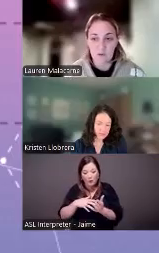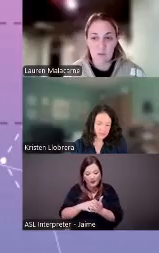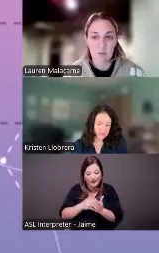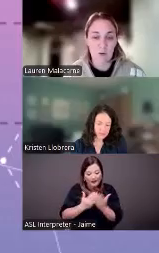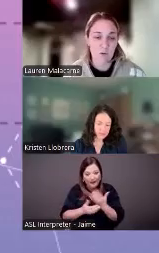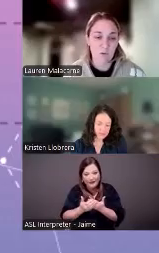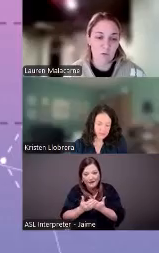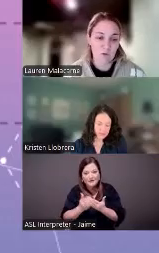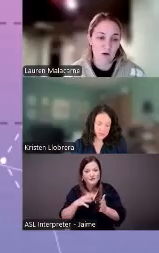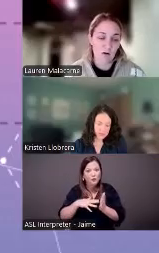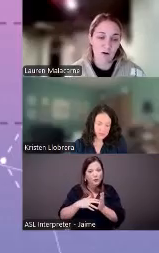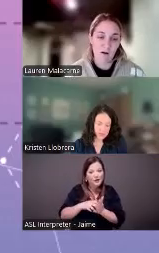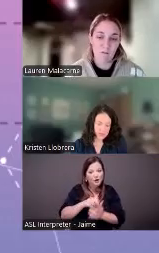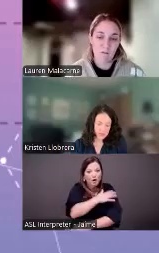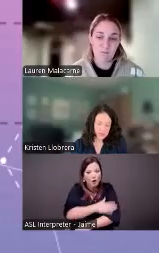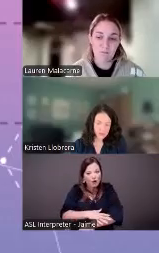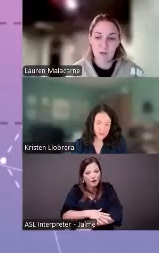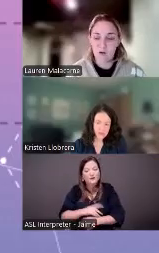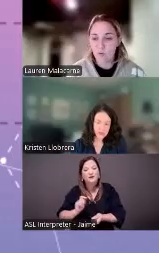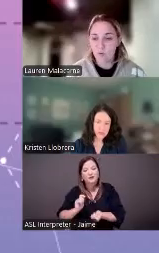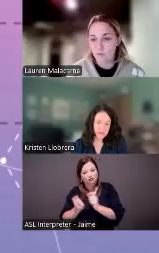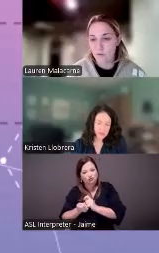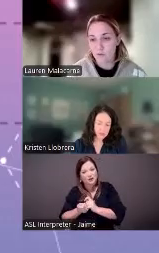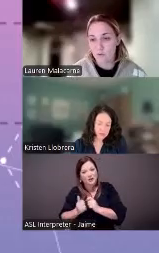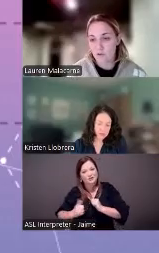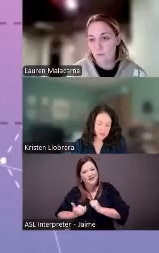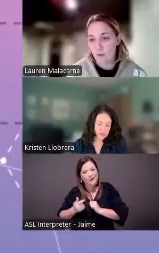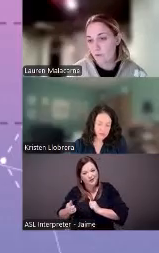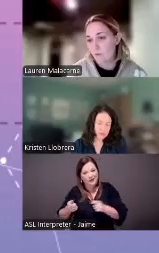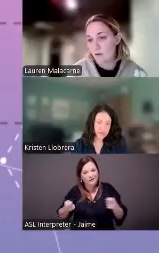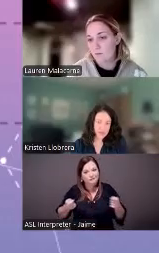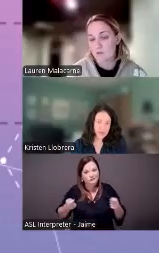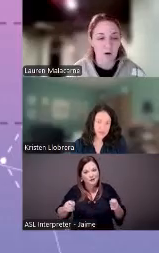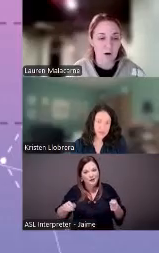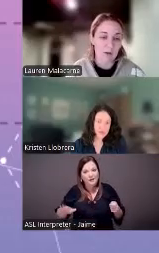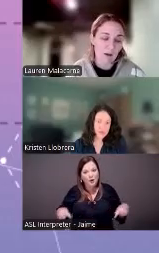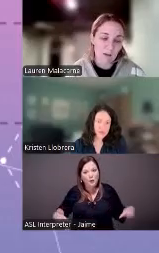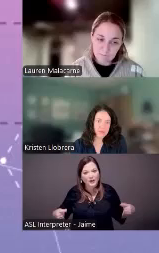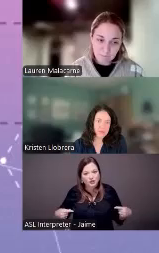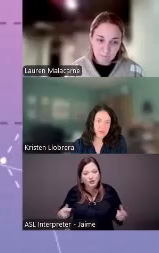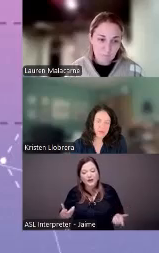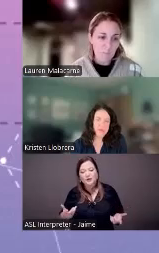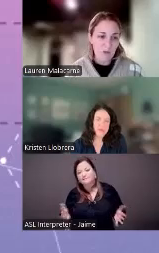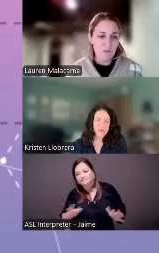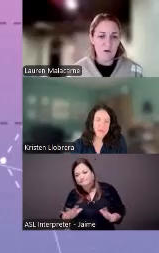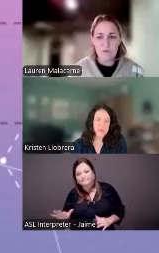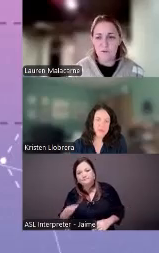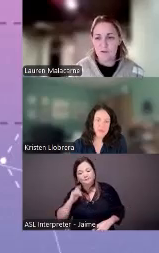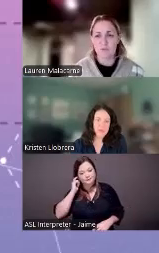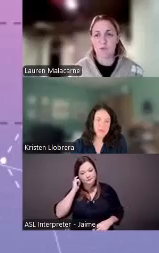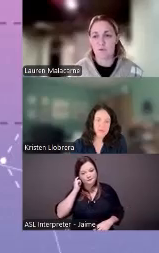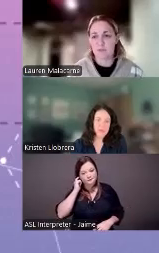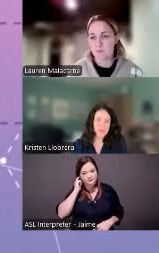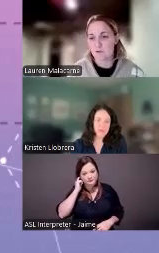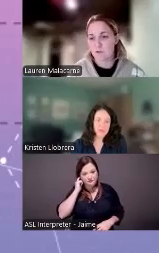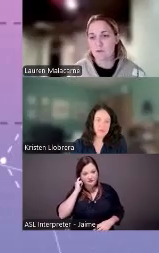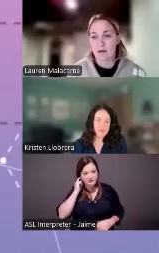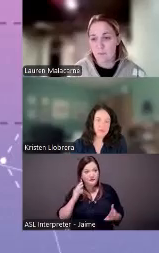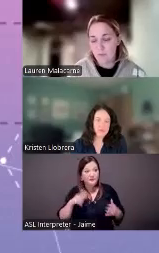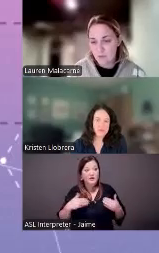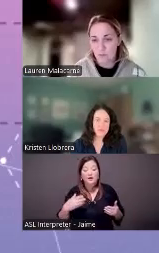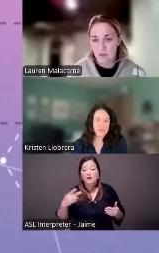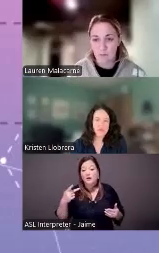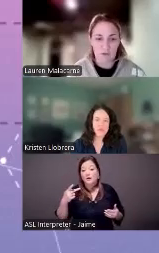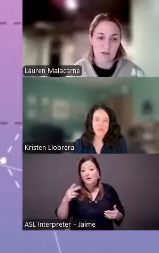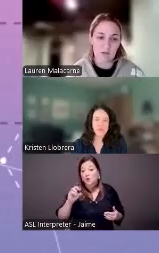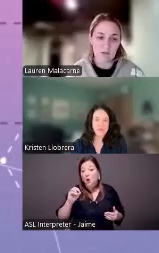changes the way they propel their wheelchair, kind of preferred language about describing that. And then also as prototype development